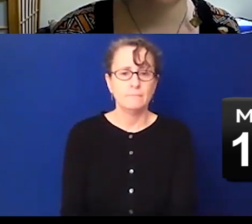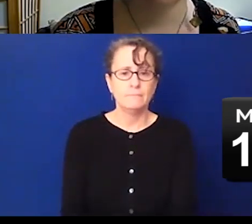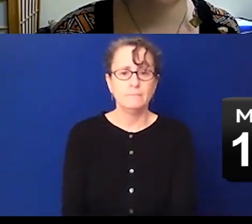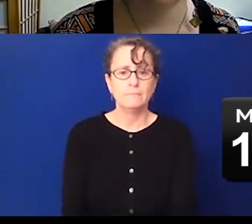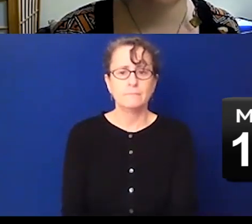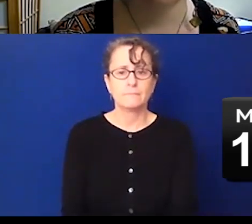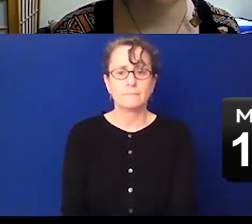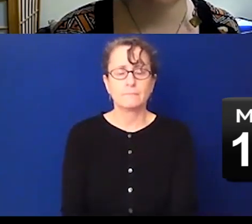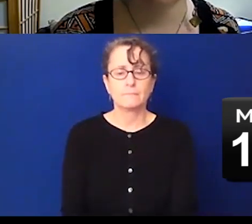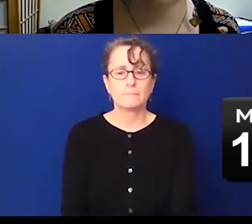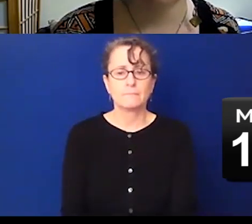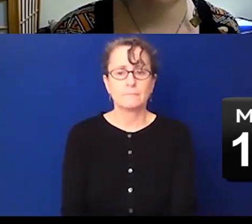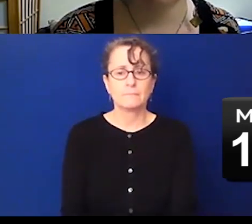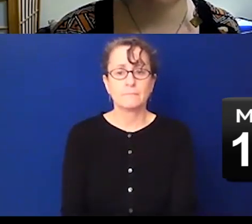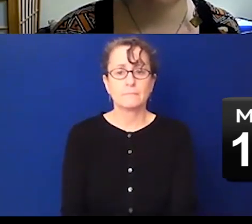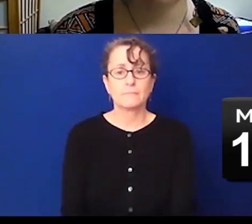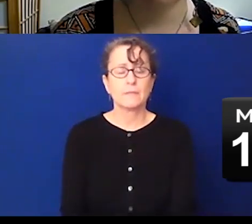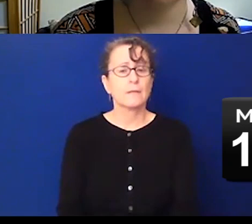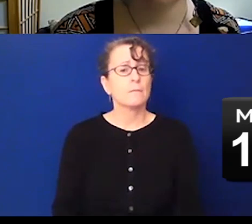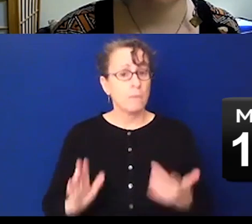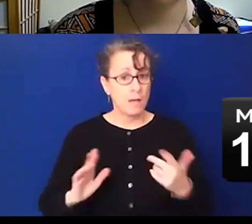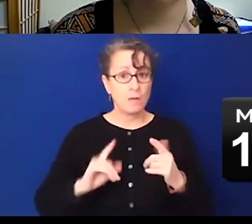regular select board members received